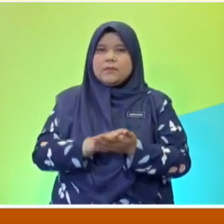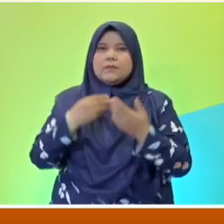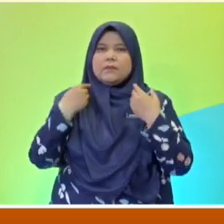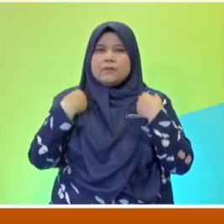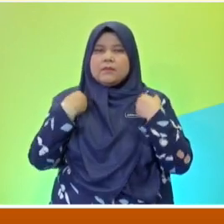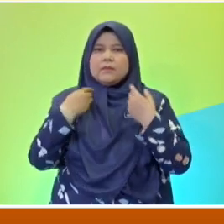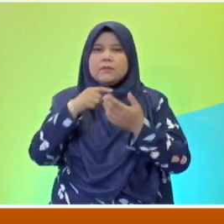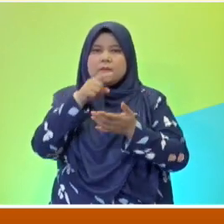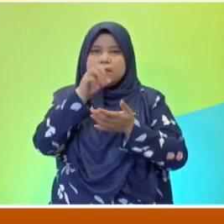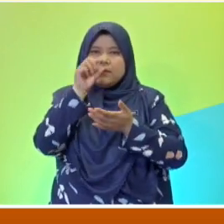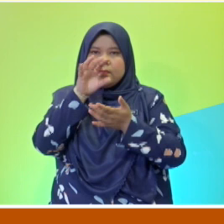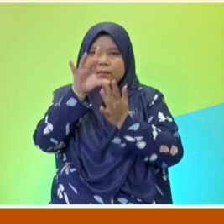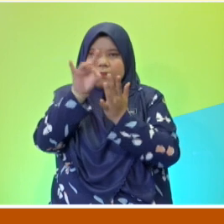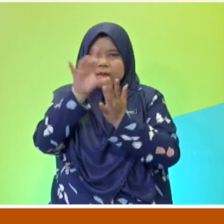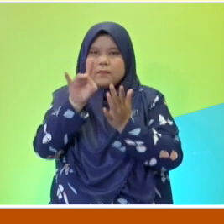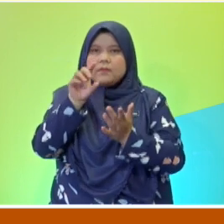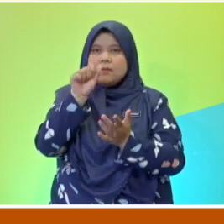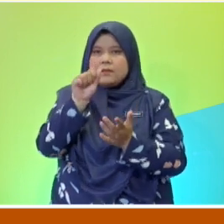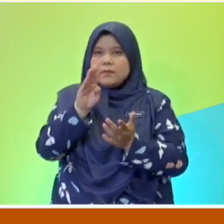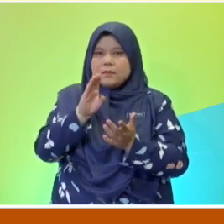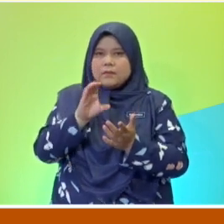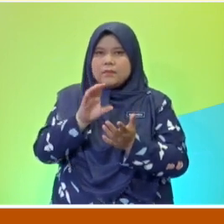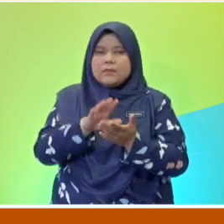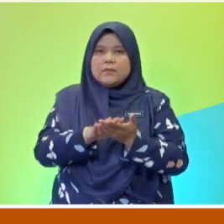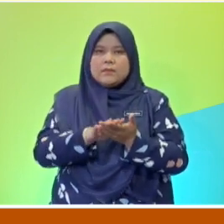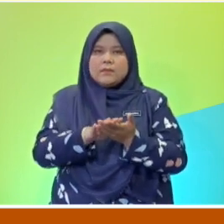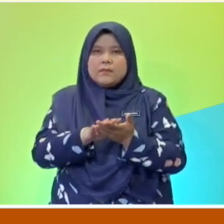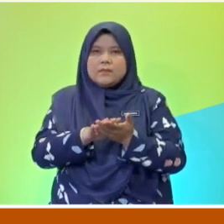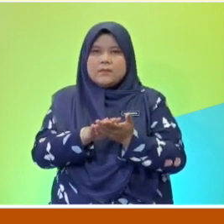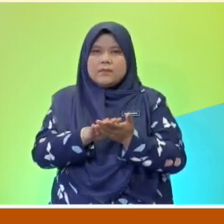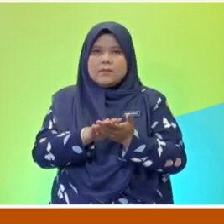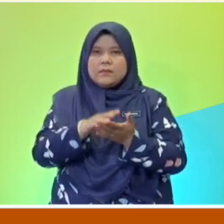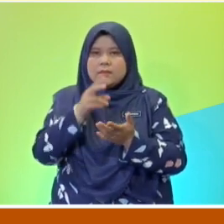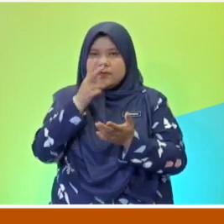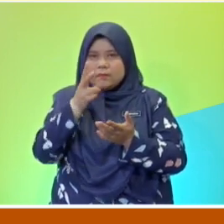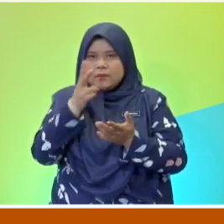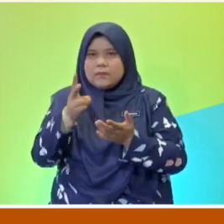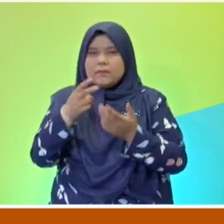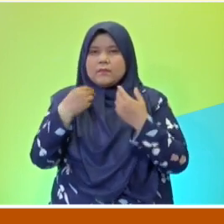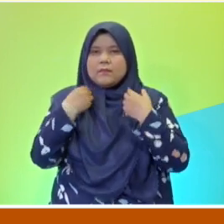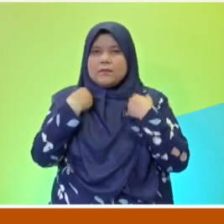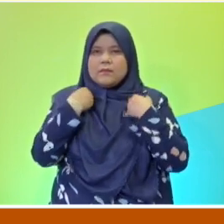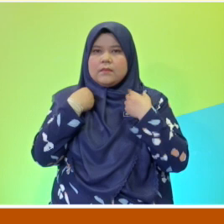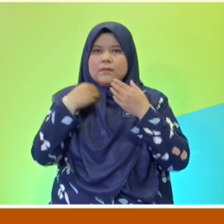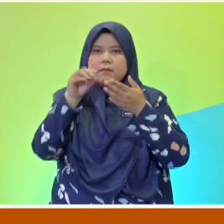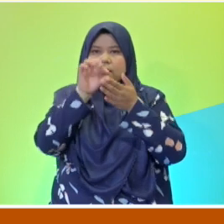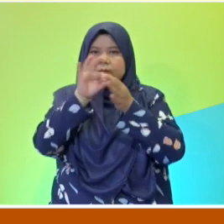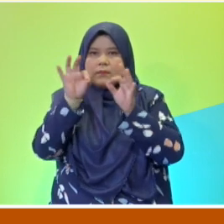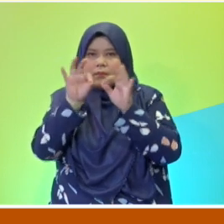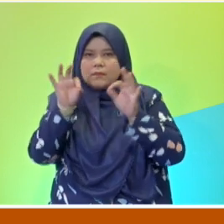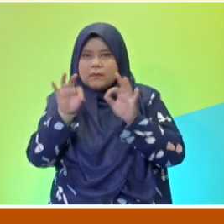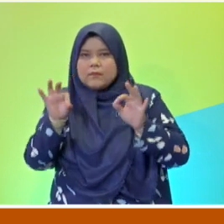Okay, besides having advertisement in part 1, you are going to see other types of short text. It could